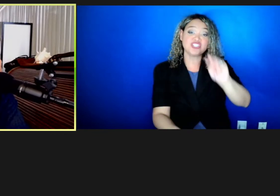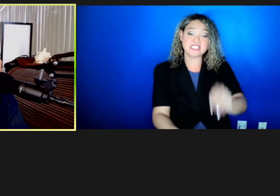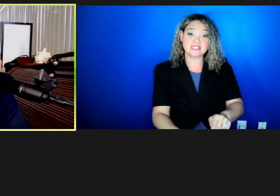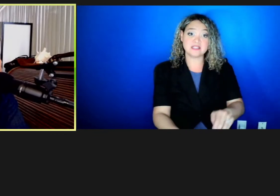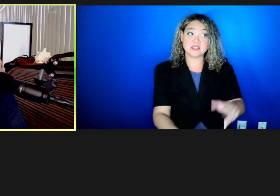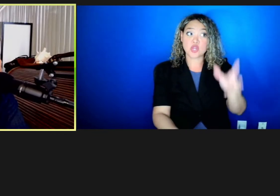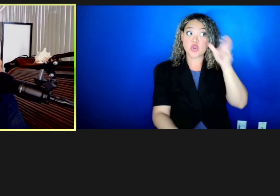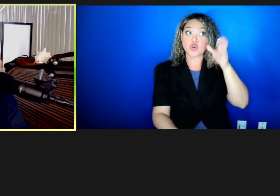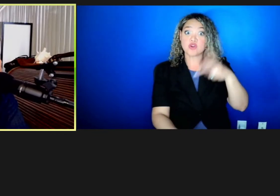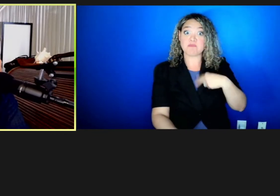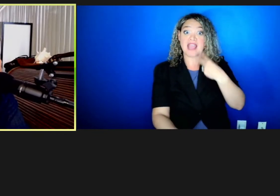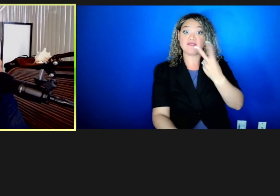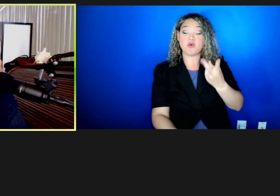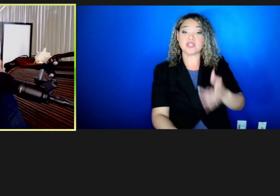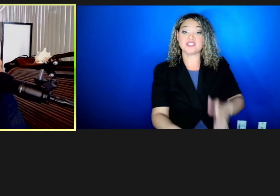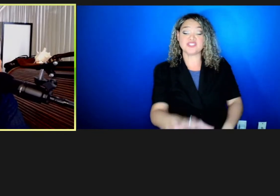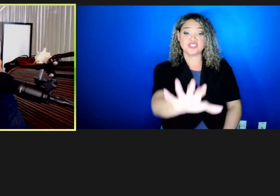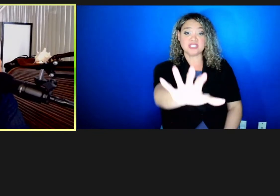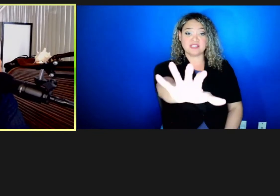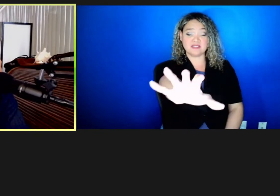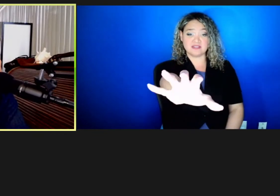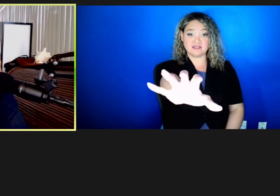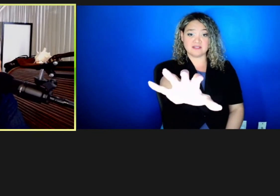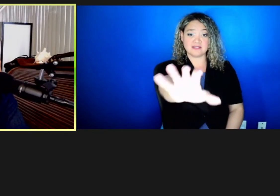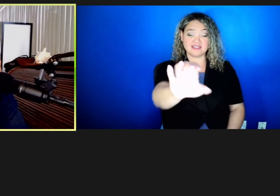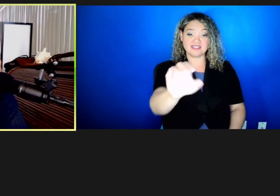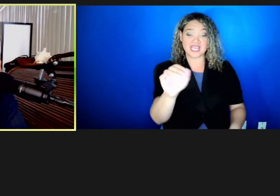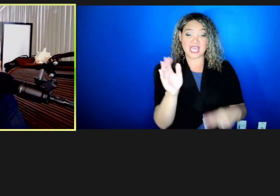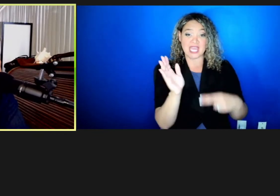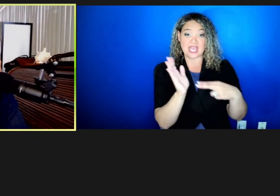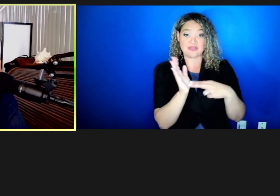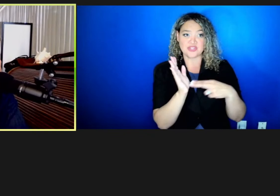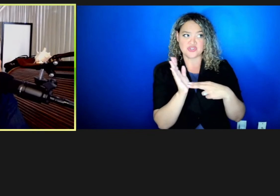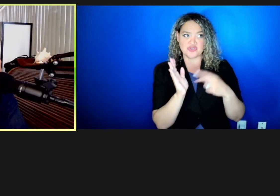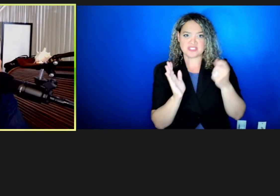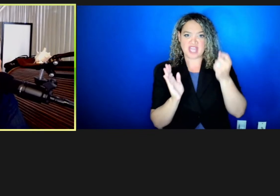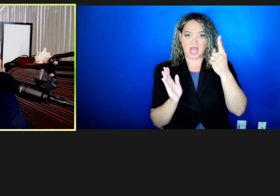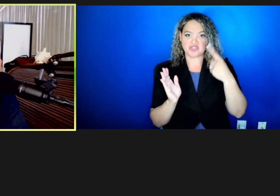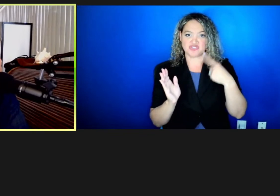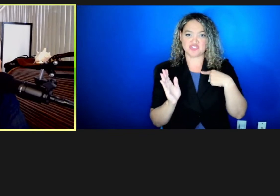my voice, and the nurse, realizing my limited vision,